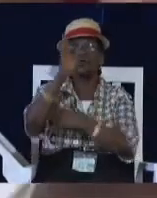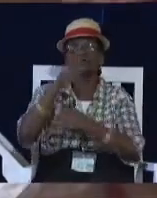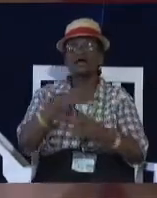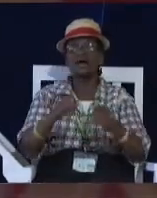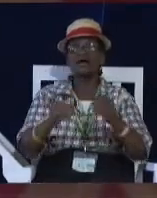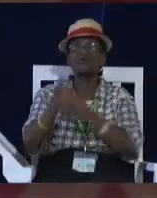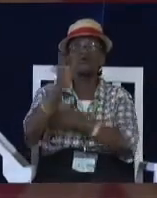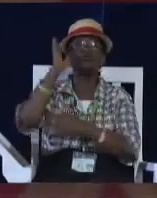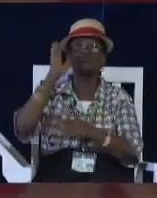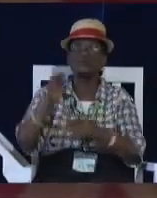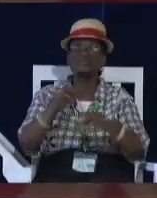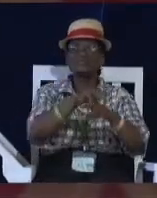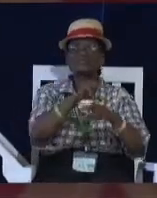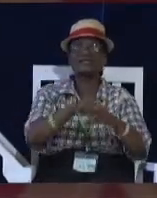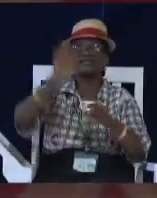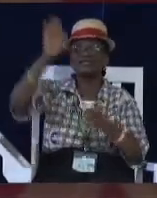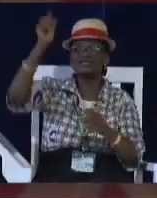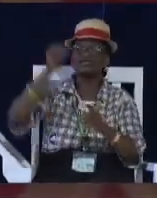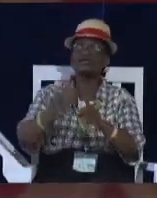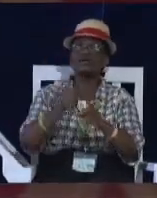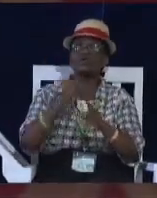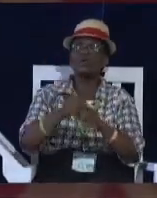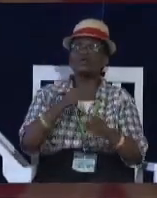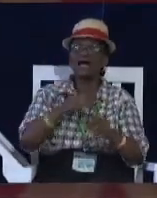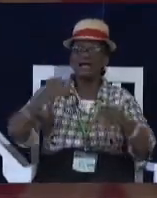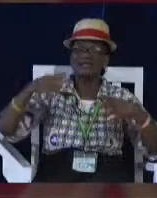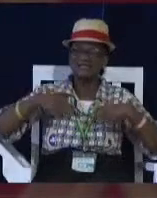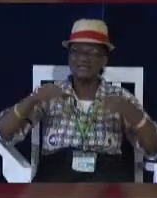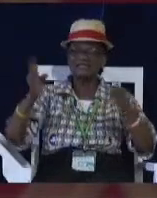word and heal them.